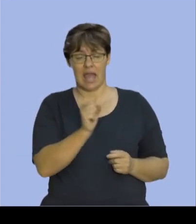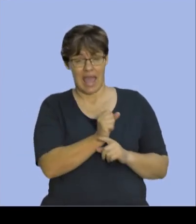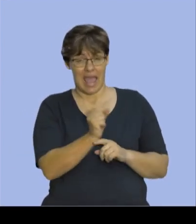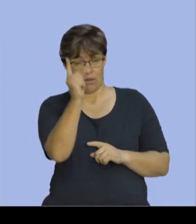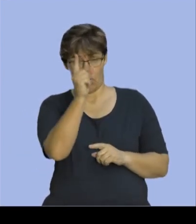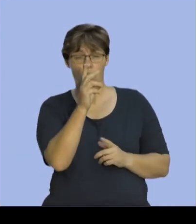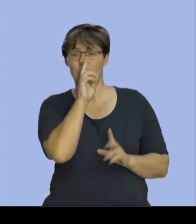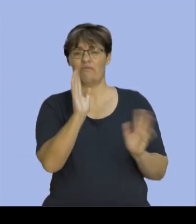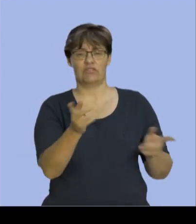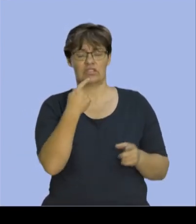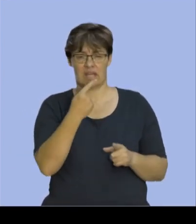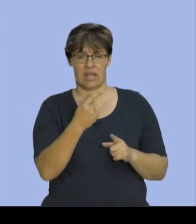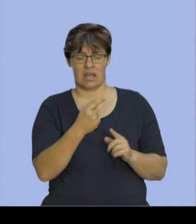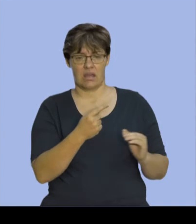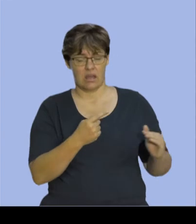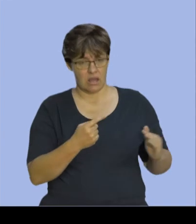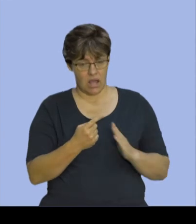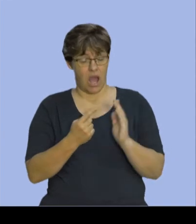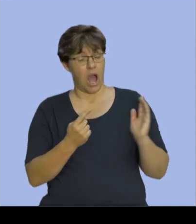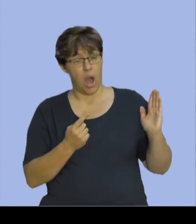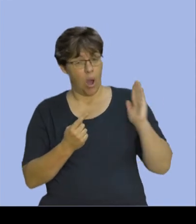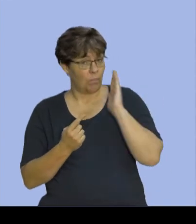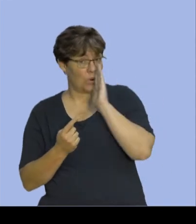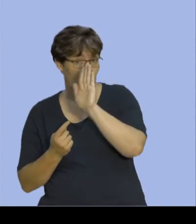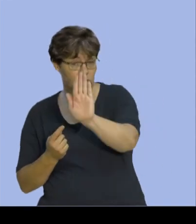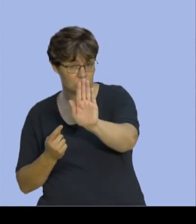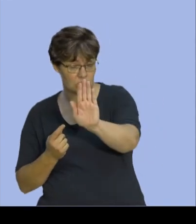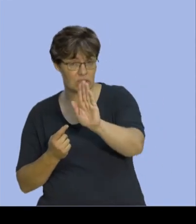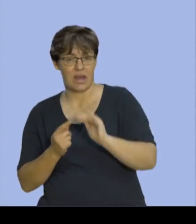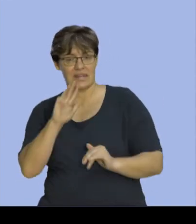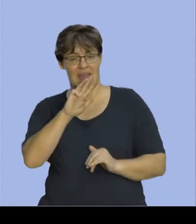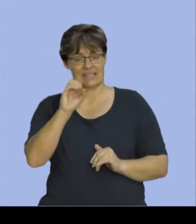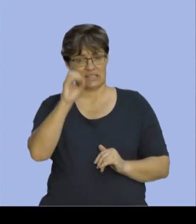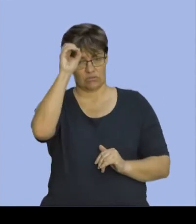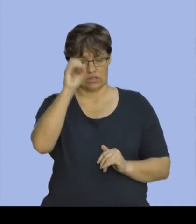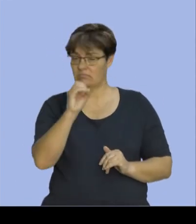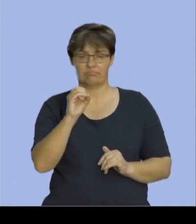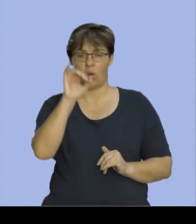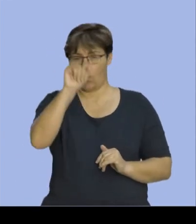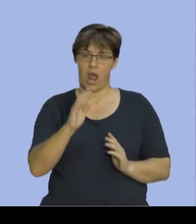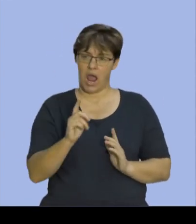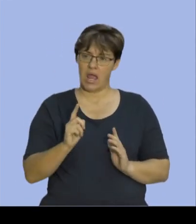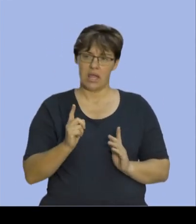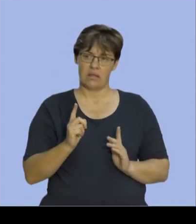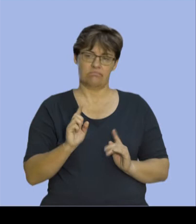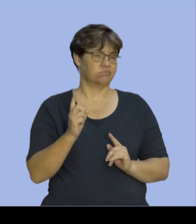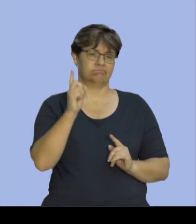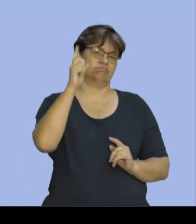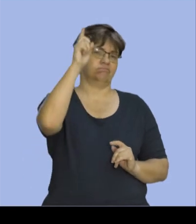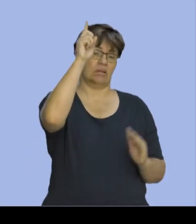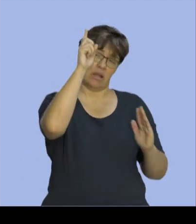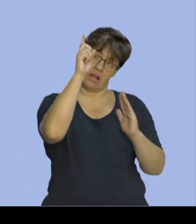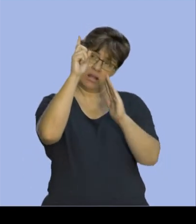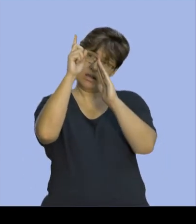graph, this arrow I just said to you, as it is approaching that 90 degrees, the y value